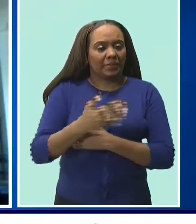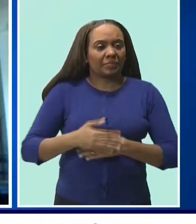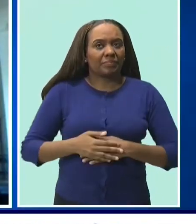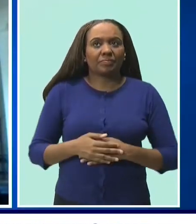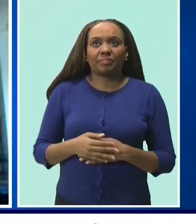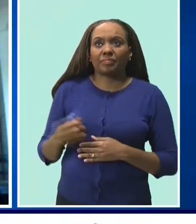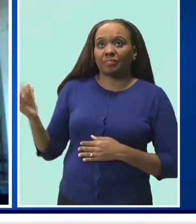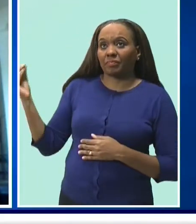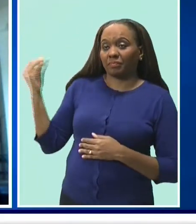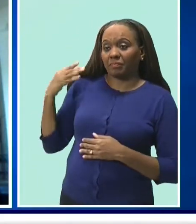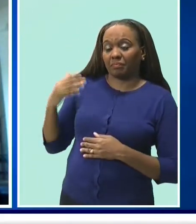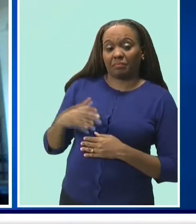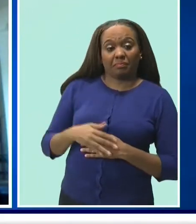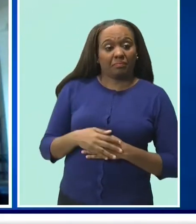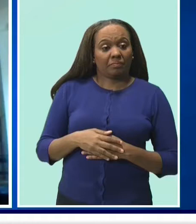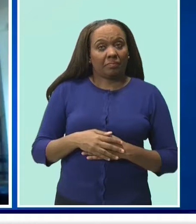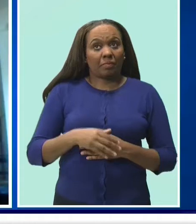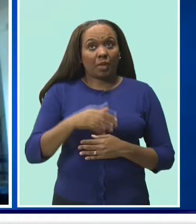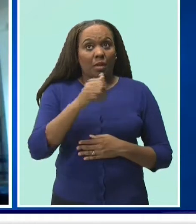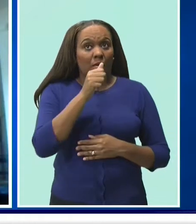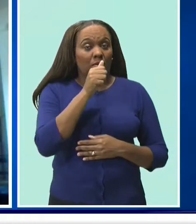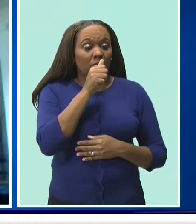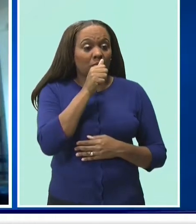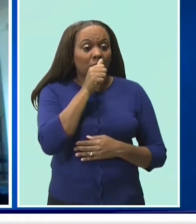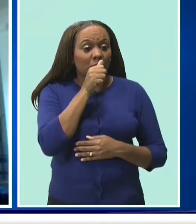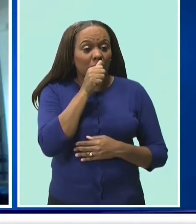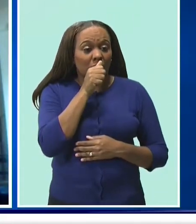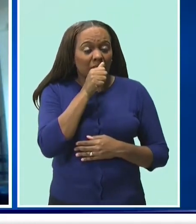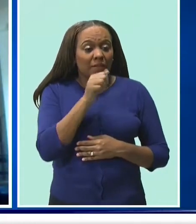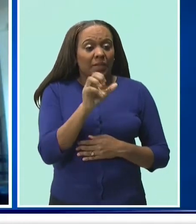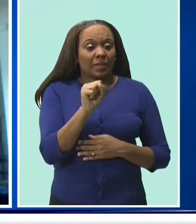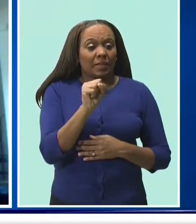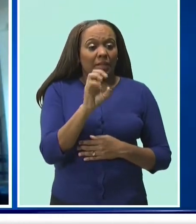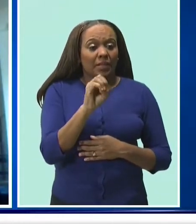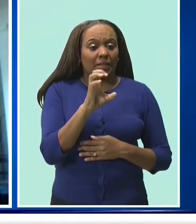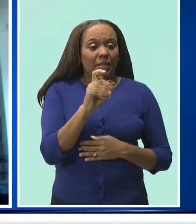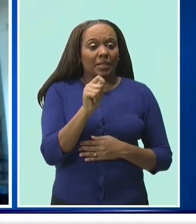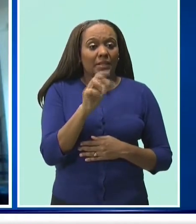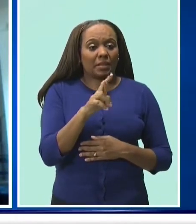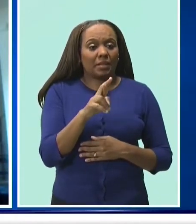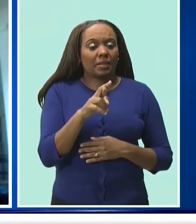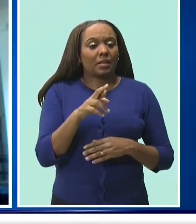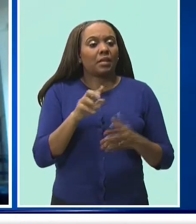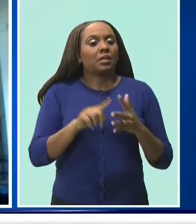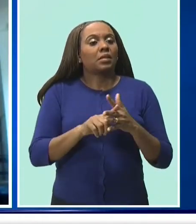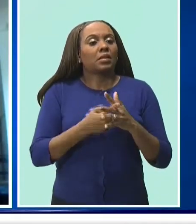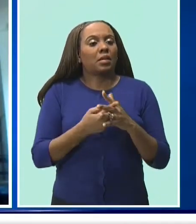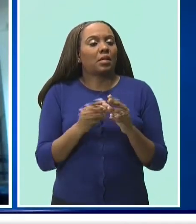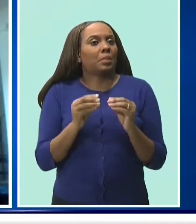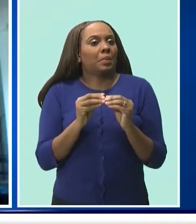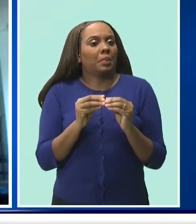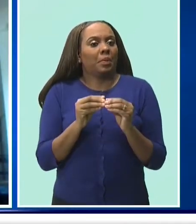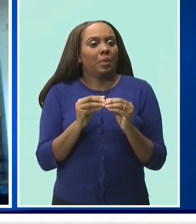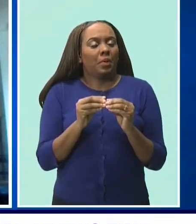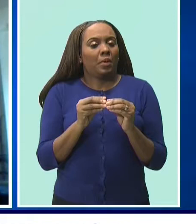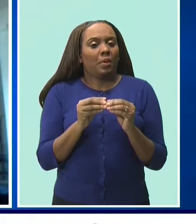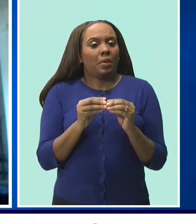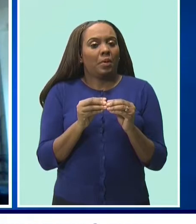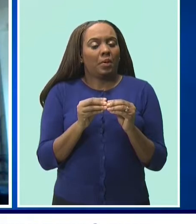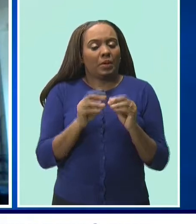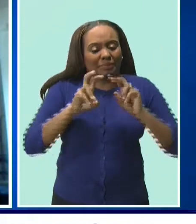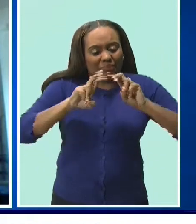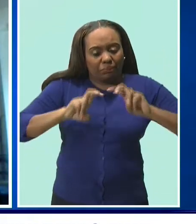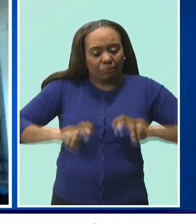have started the salary cuts or reductions a lot earlier than the government. I'm not intimately involved at all with the